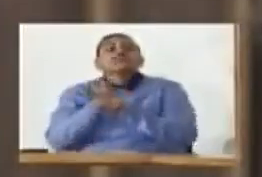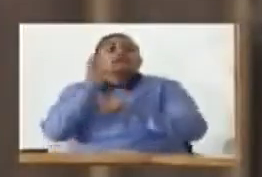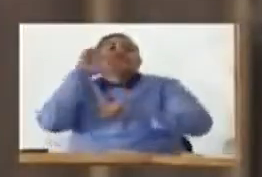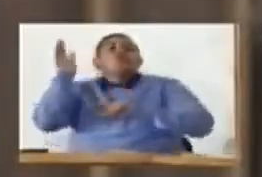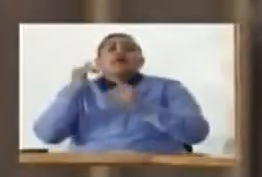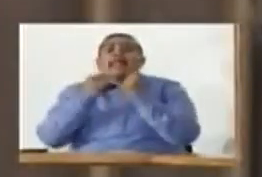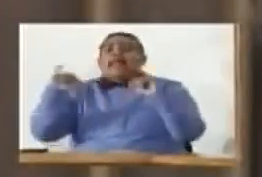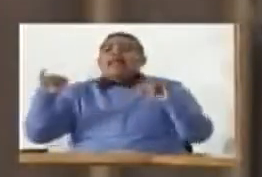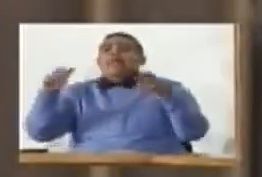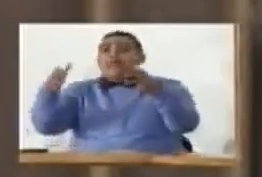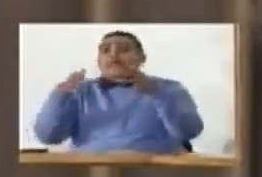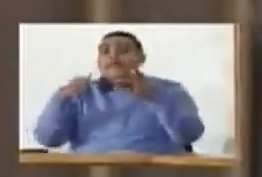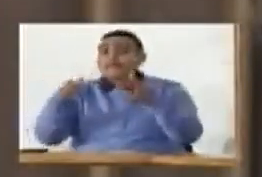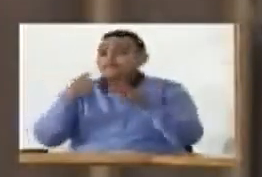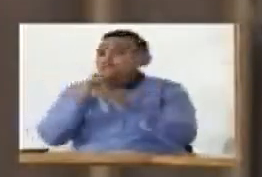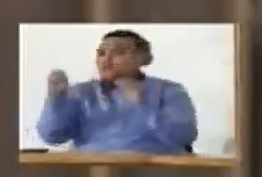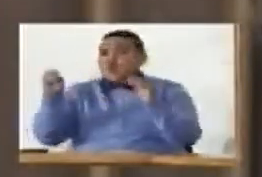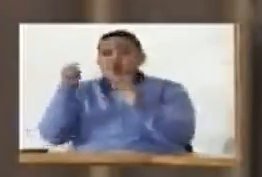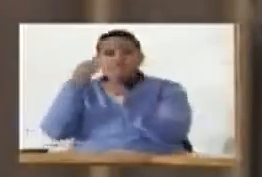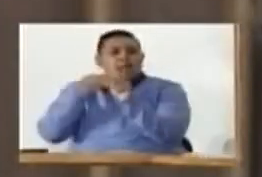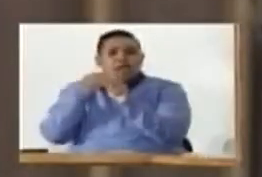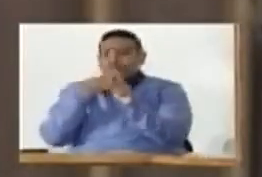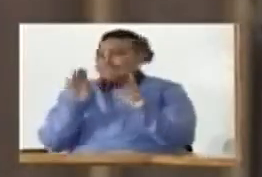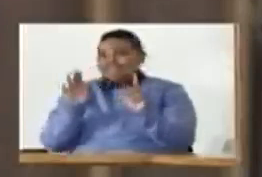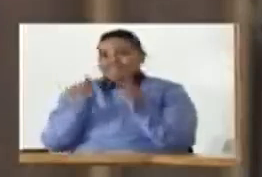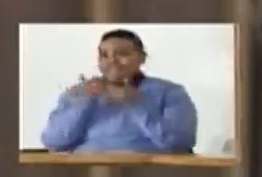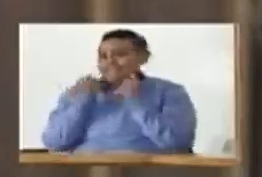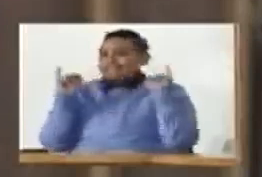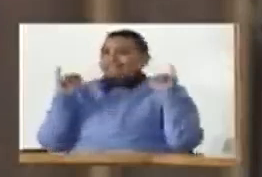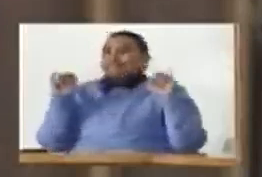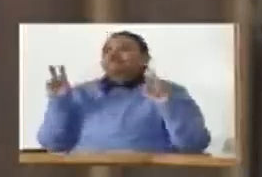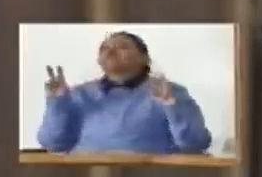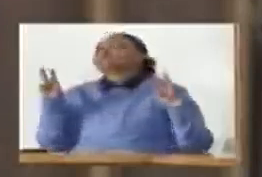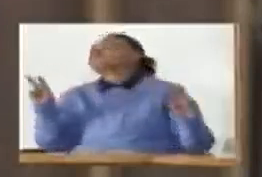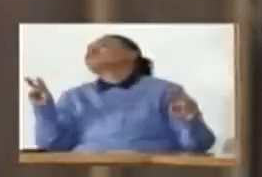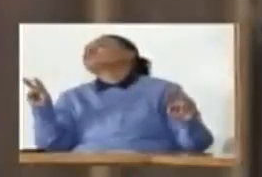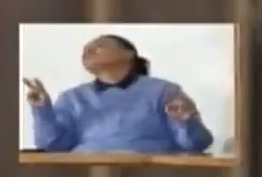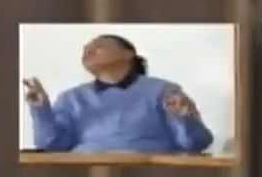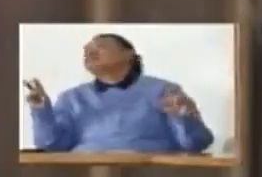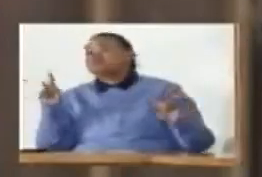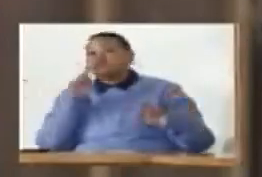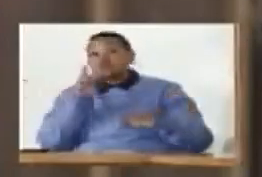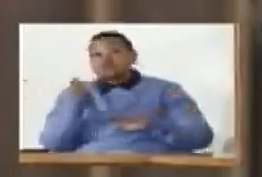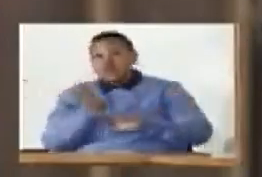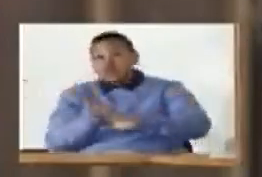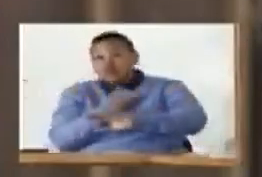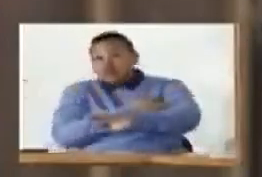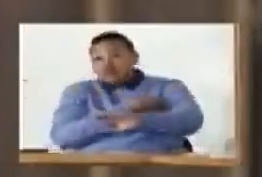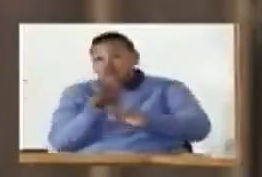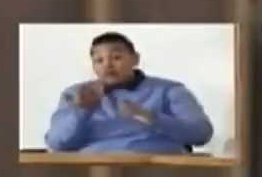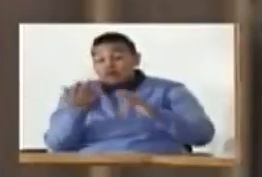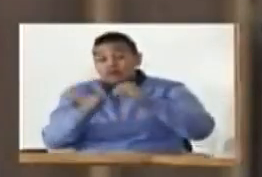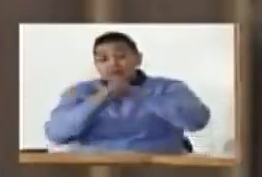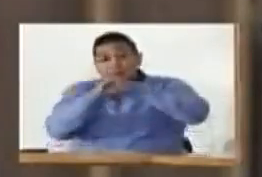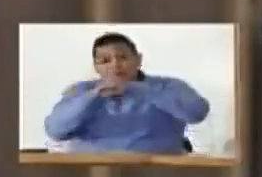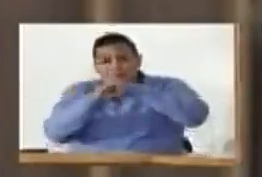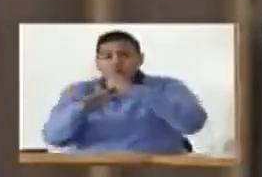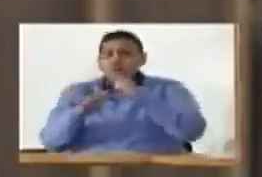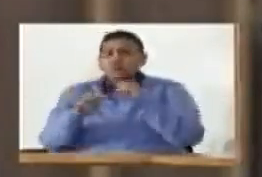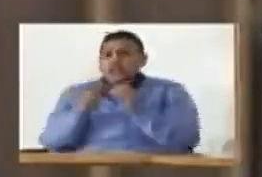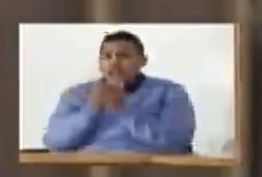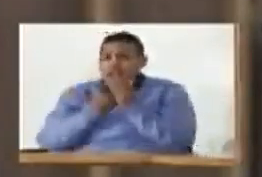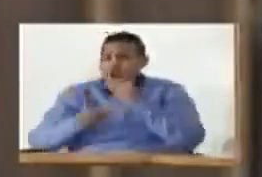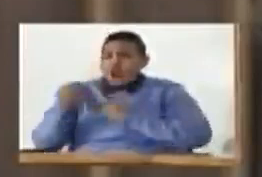an independent, non-partisan institution with the responsibility of helping to promote economically sustainable